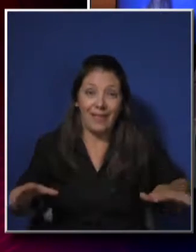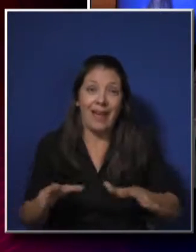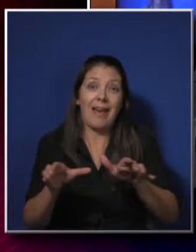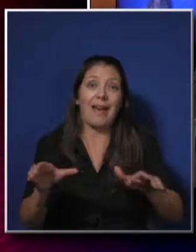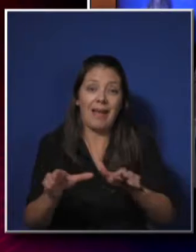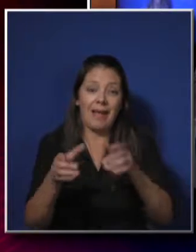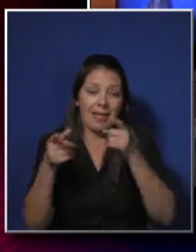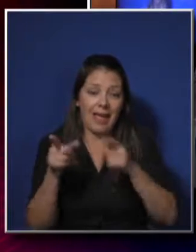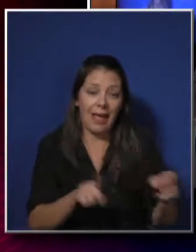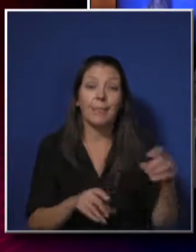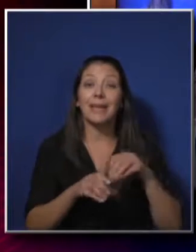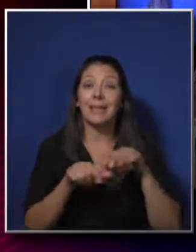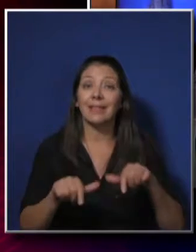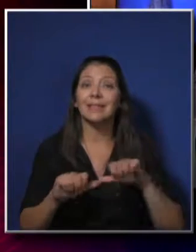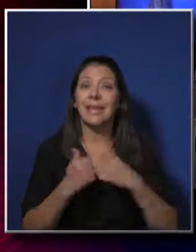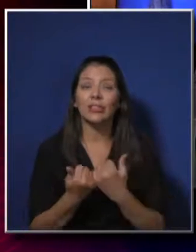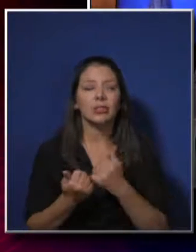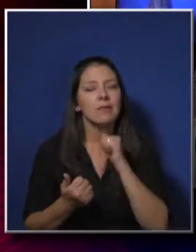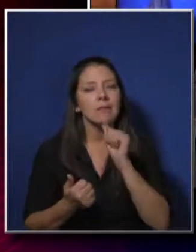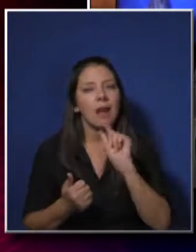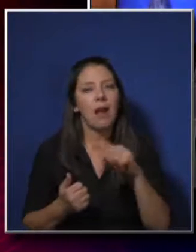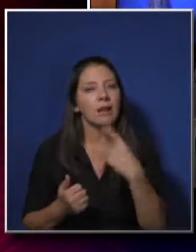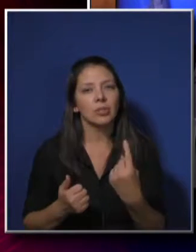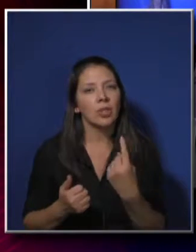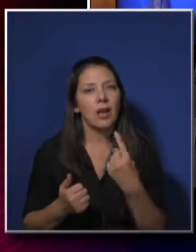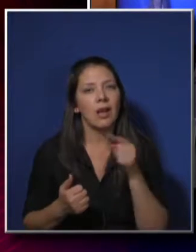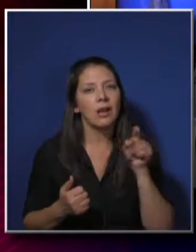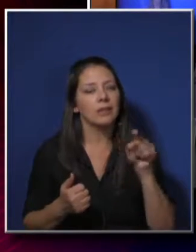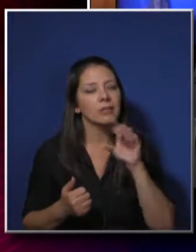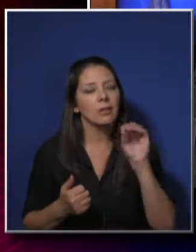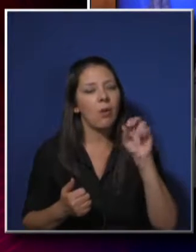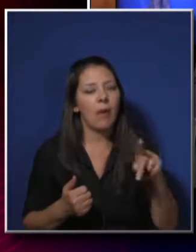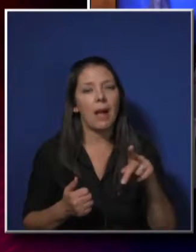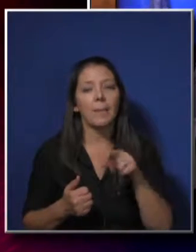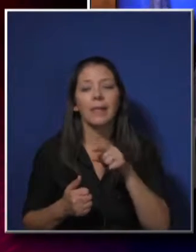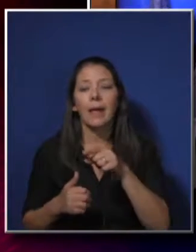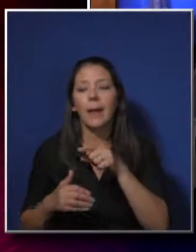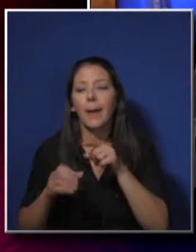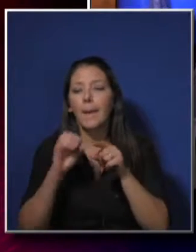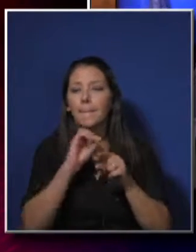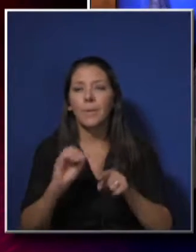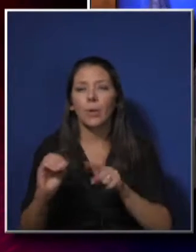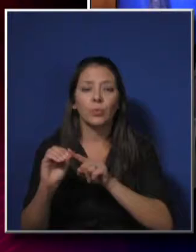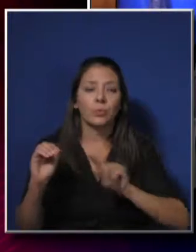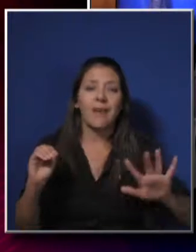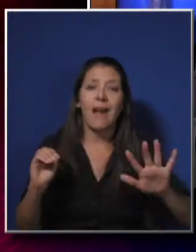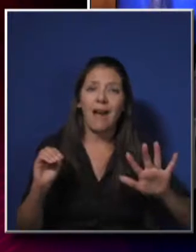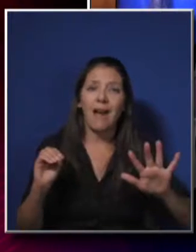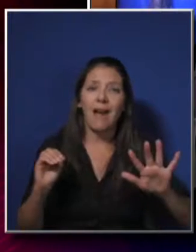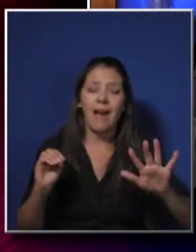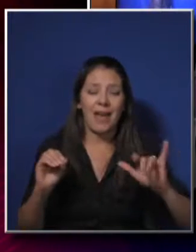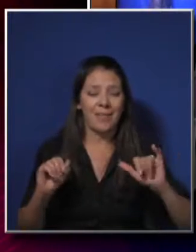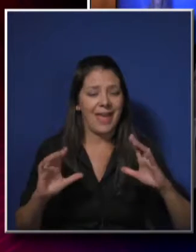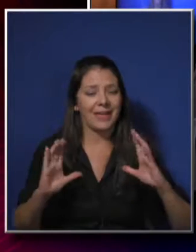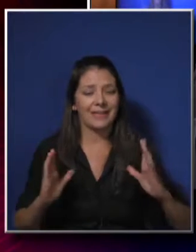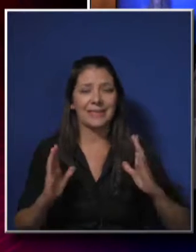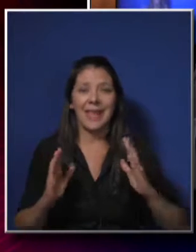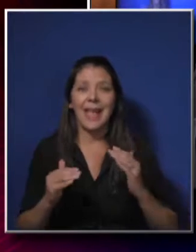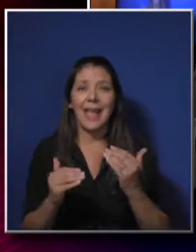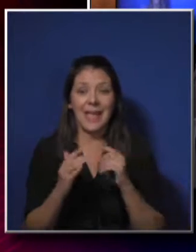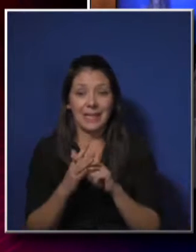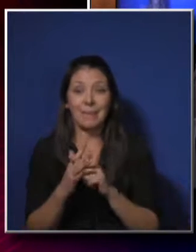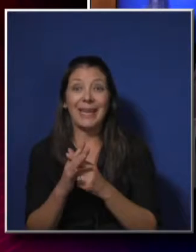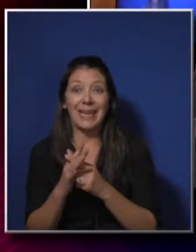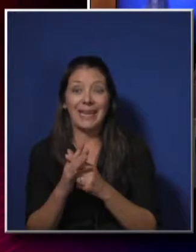this agency, not just in the co-ops. Your Birth to 5 is it's at a beginning and a middle,